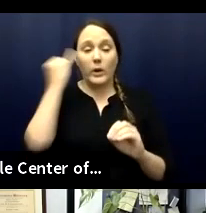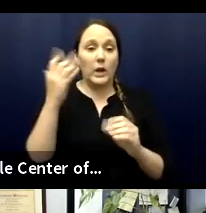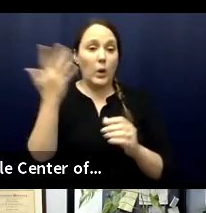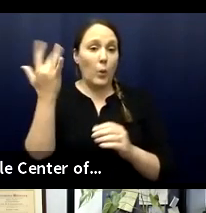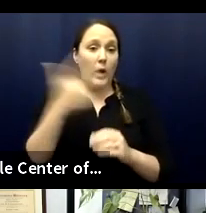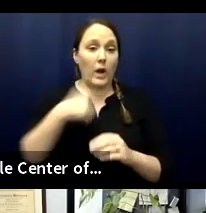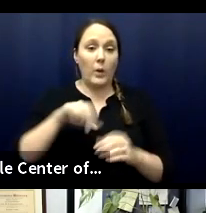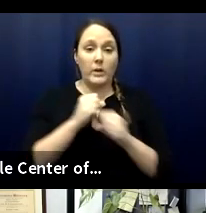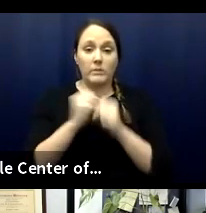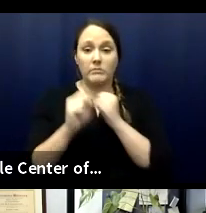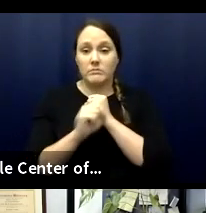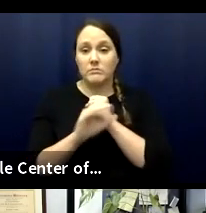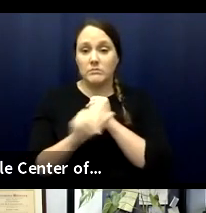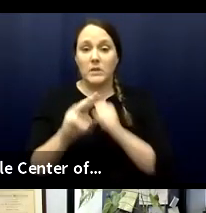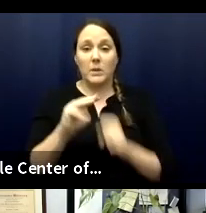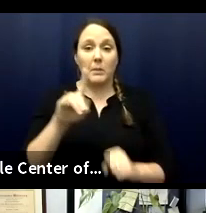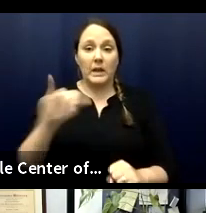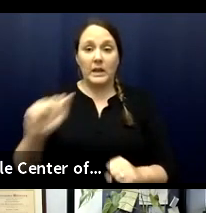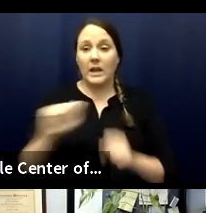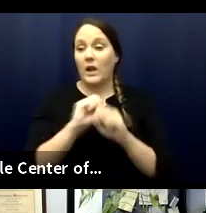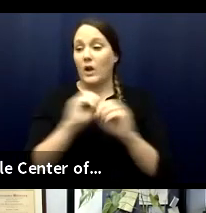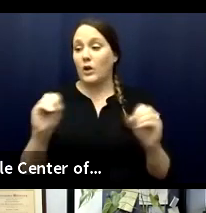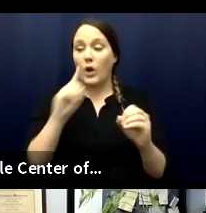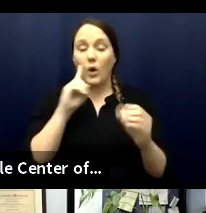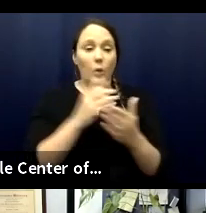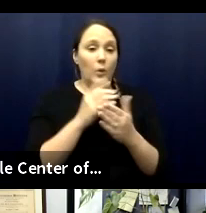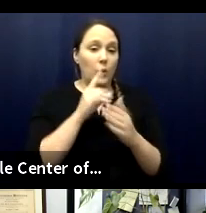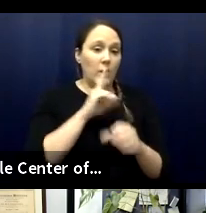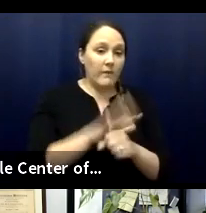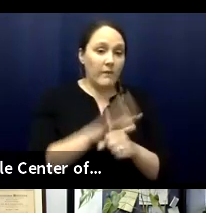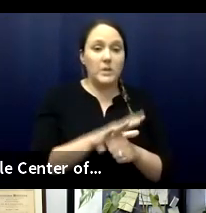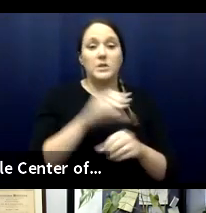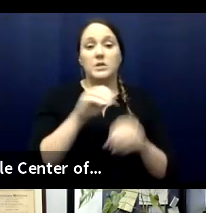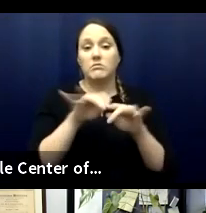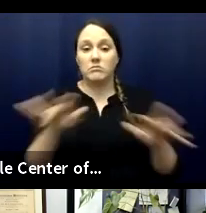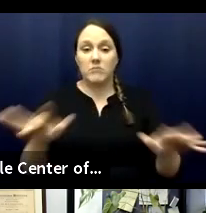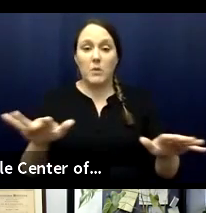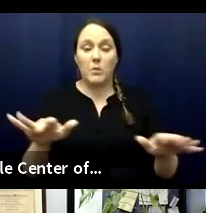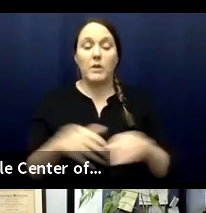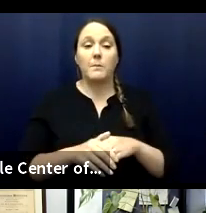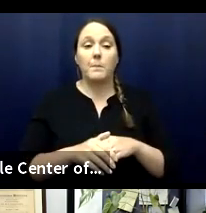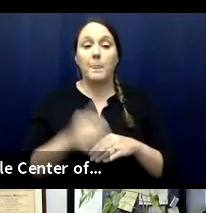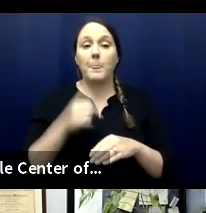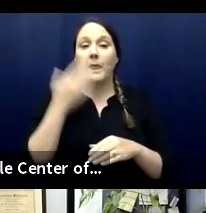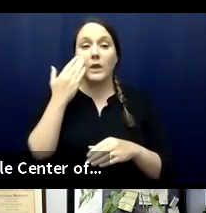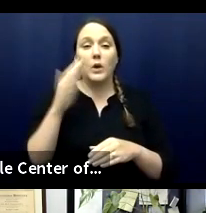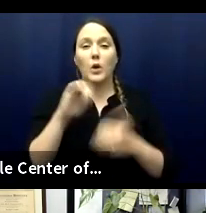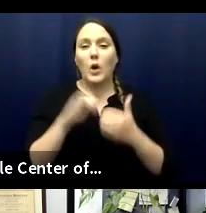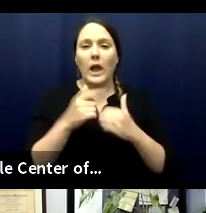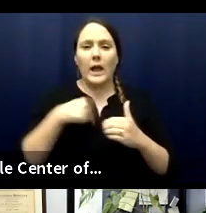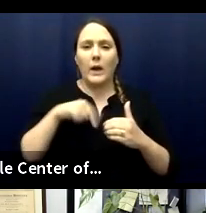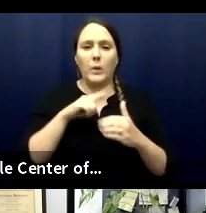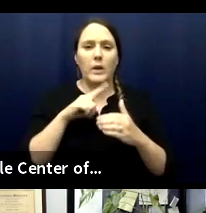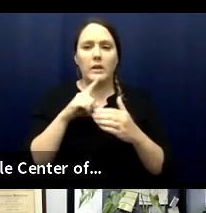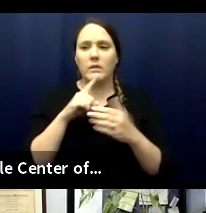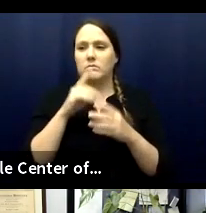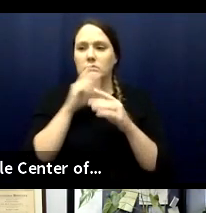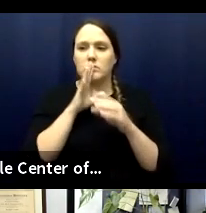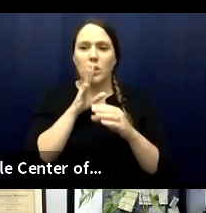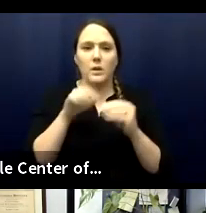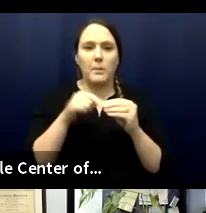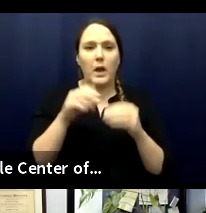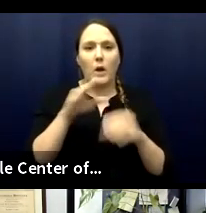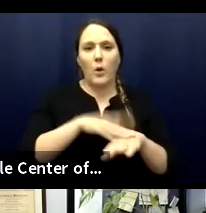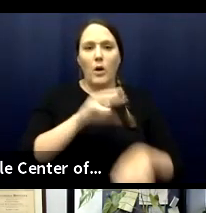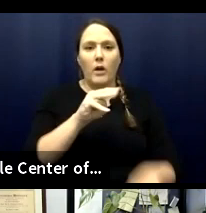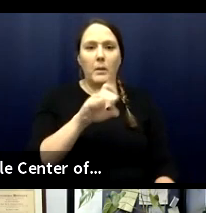never confirmed the source of these outbreaks. I have that letter here currently also. And they don't know how we got in the media. So I want to know